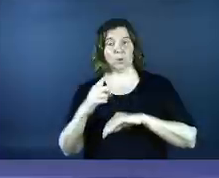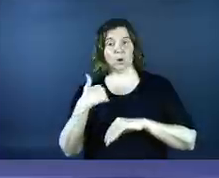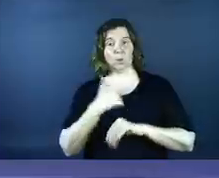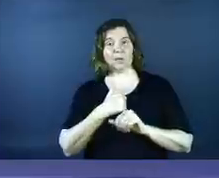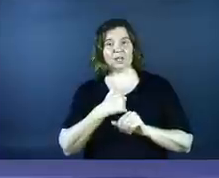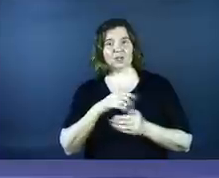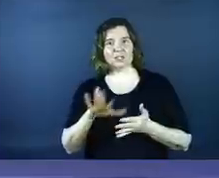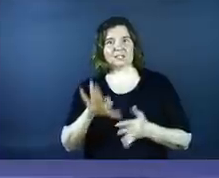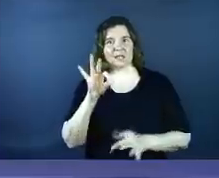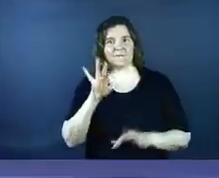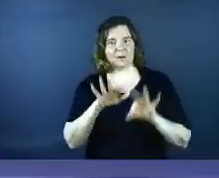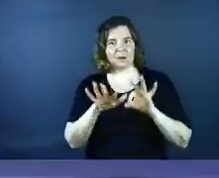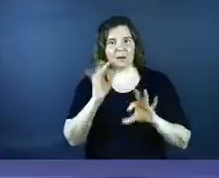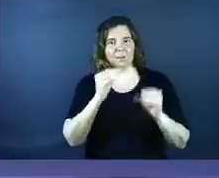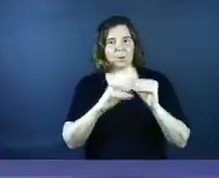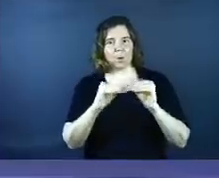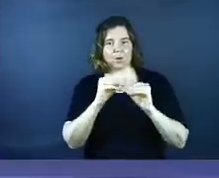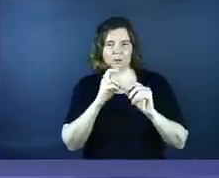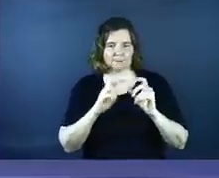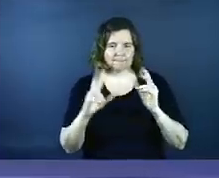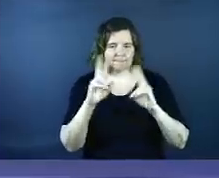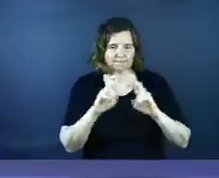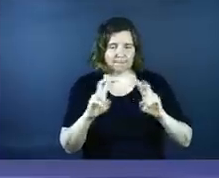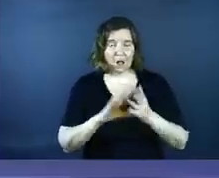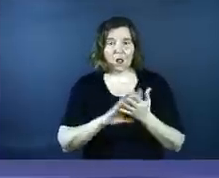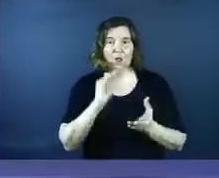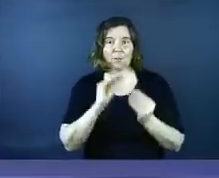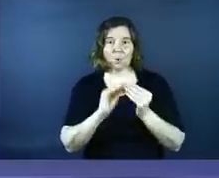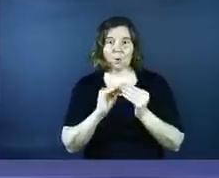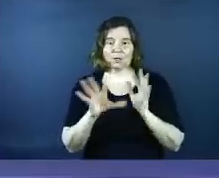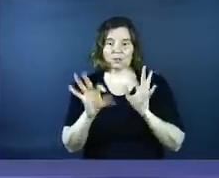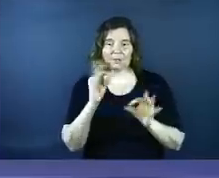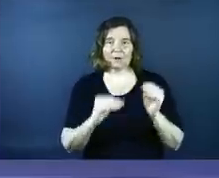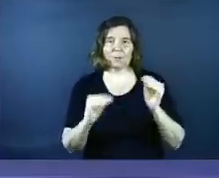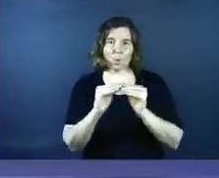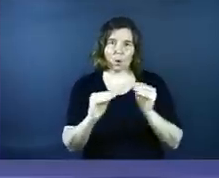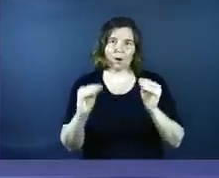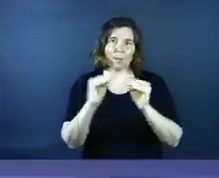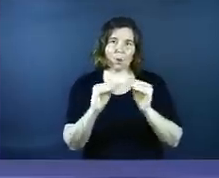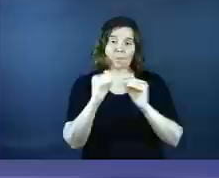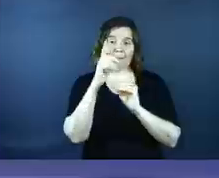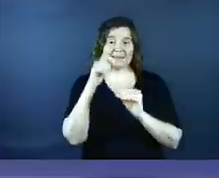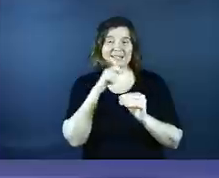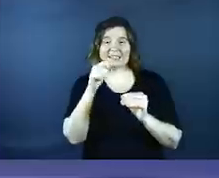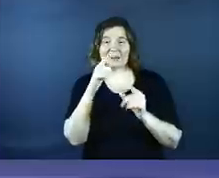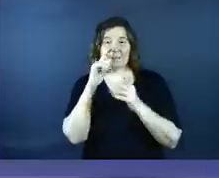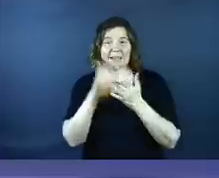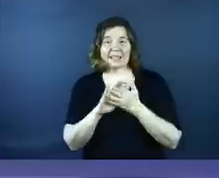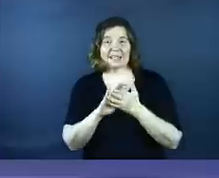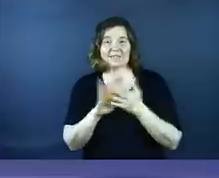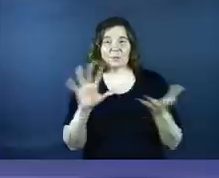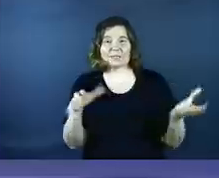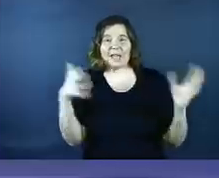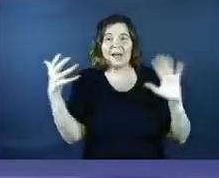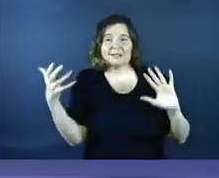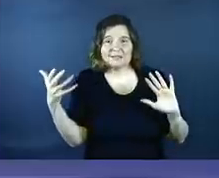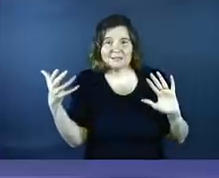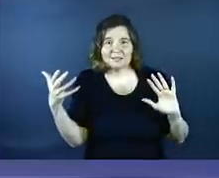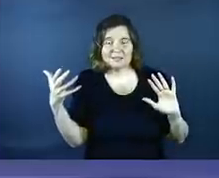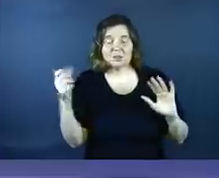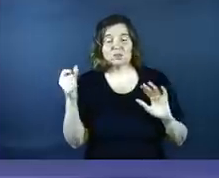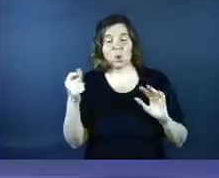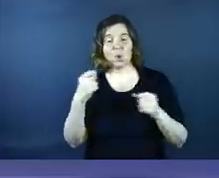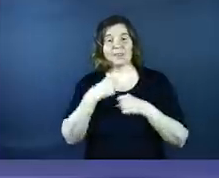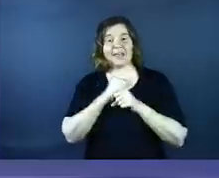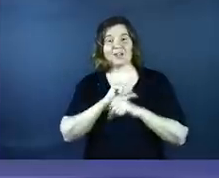could discover and where we could journey and where we could learn and discover more and more and more, because they didn't believe it was chaos. And so